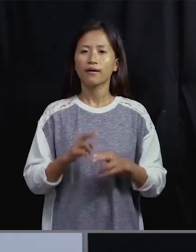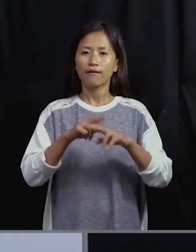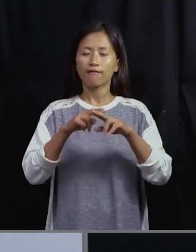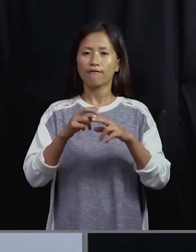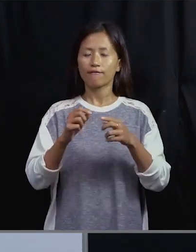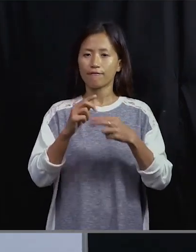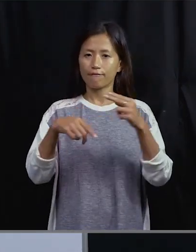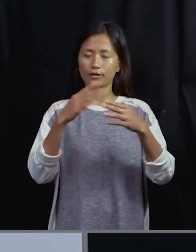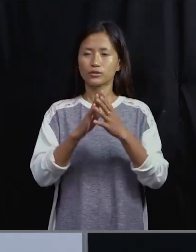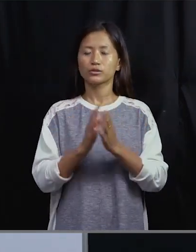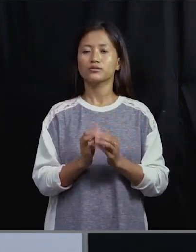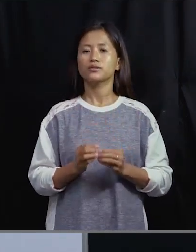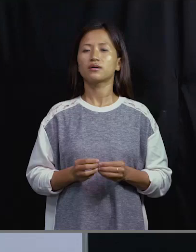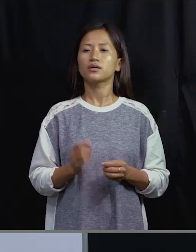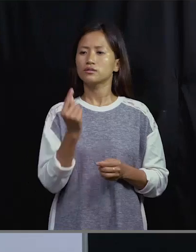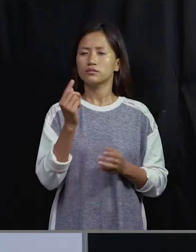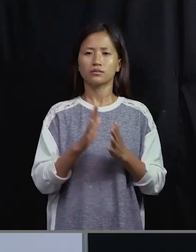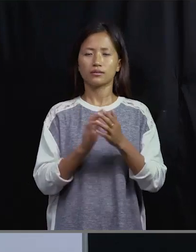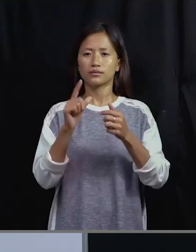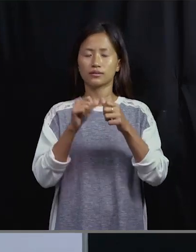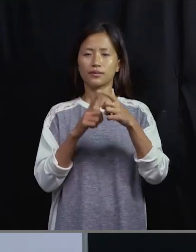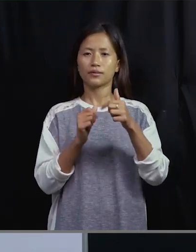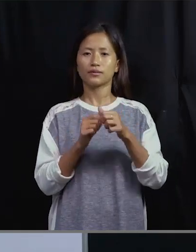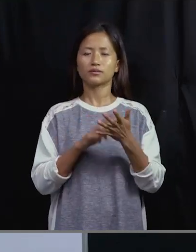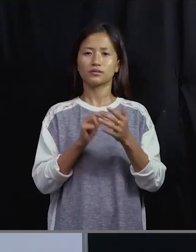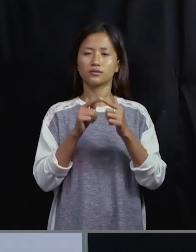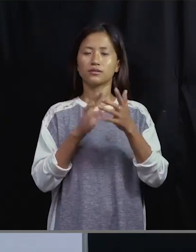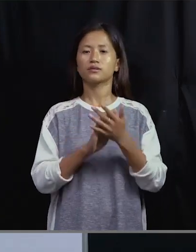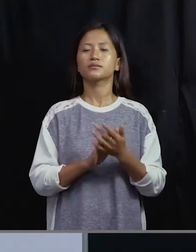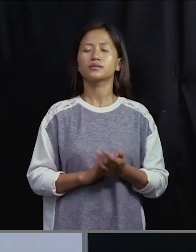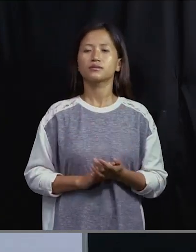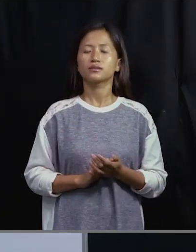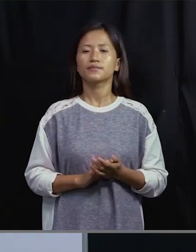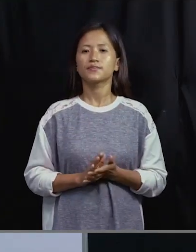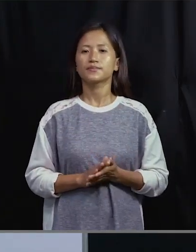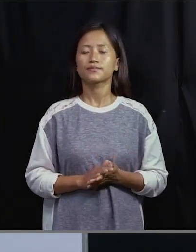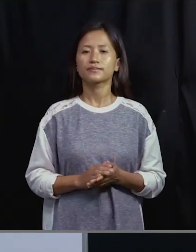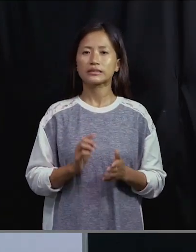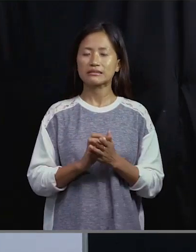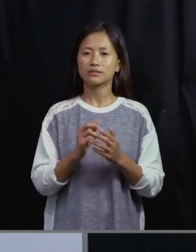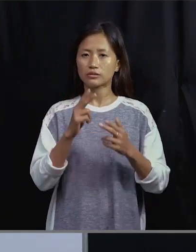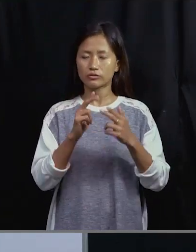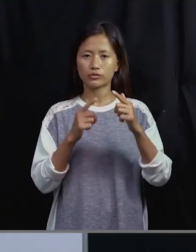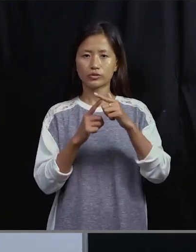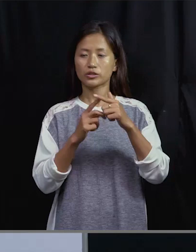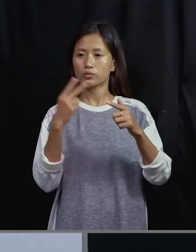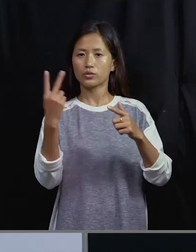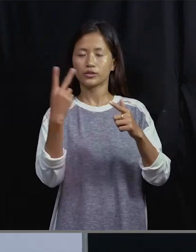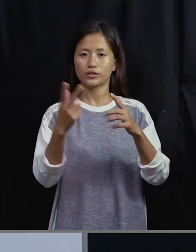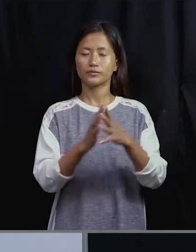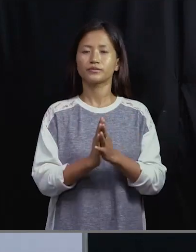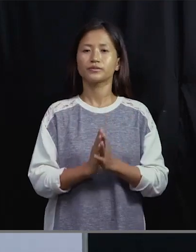the ultimate customers. Now, what are the activities taking place here? The first is transportation, yes or no,